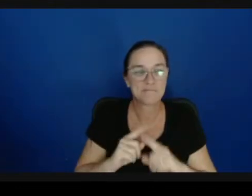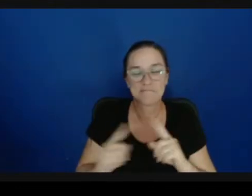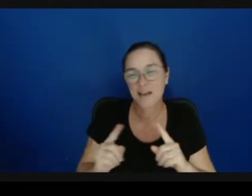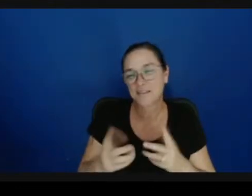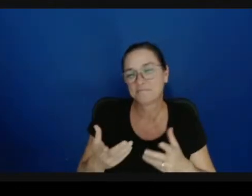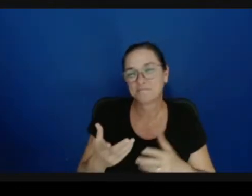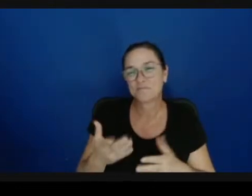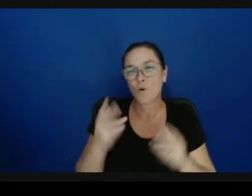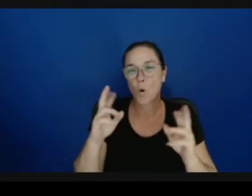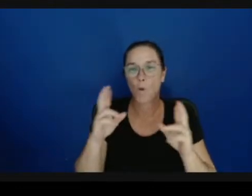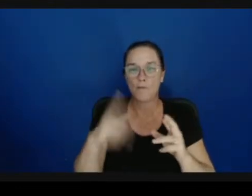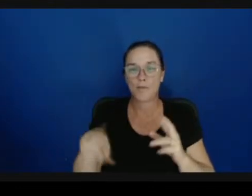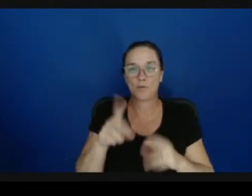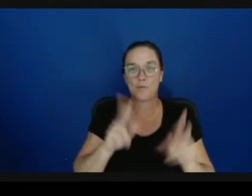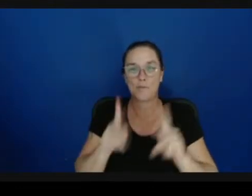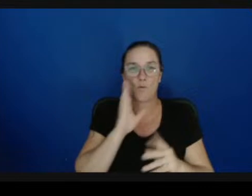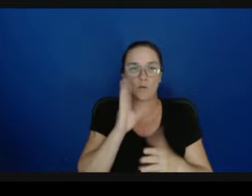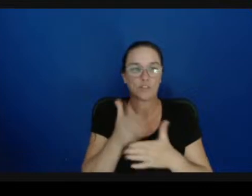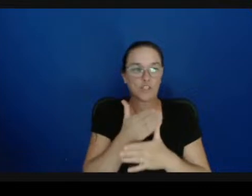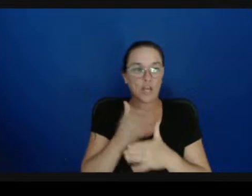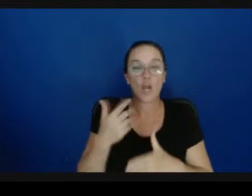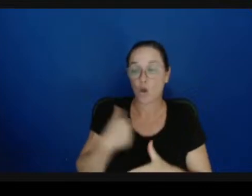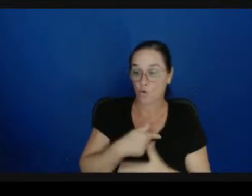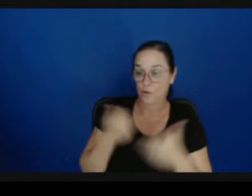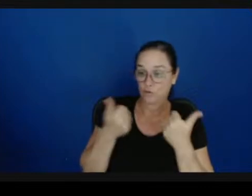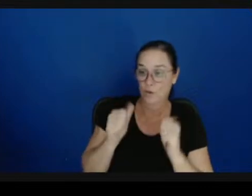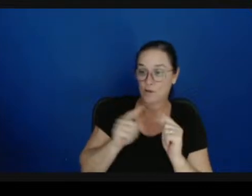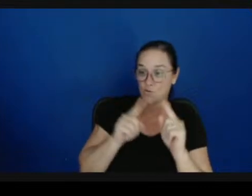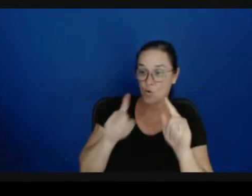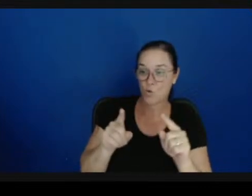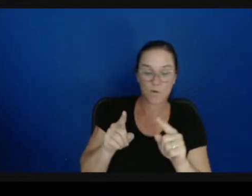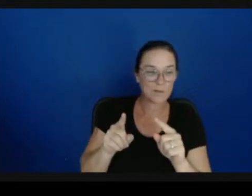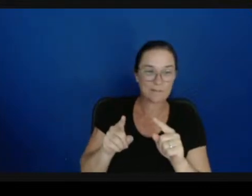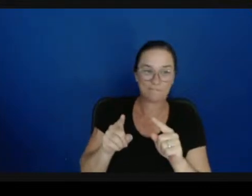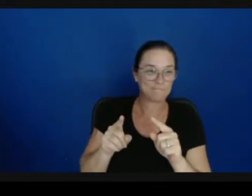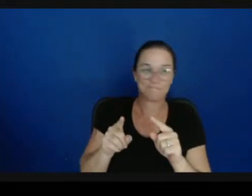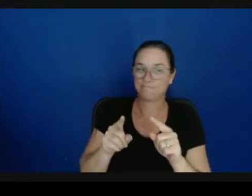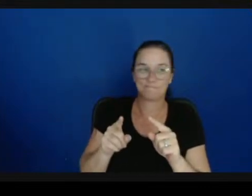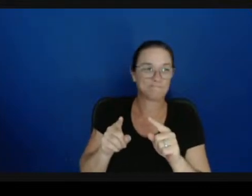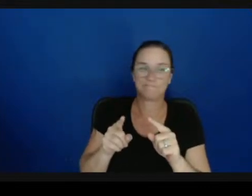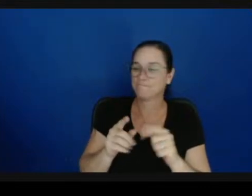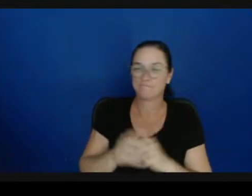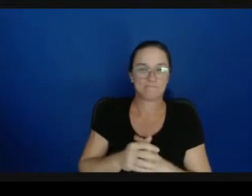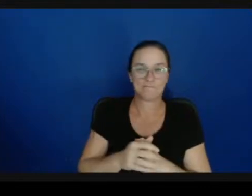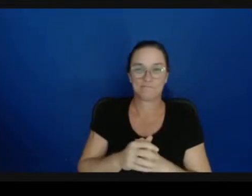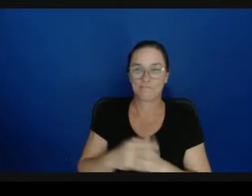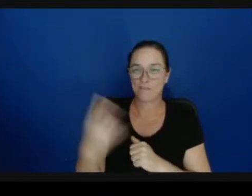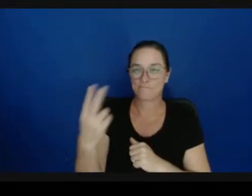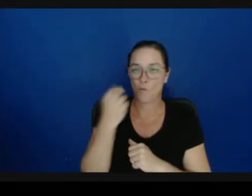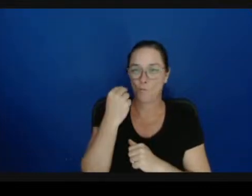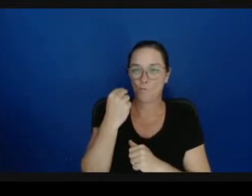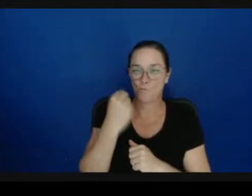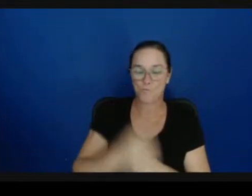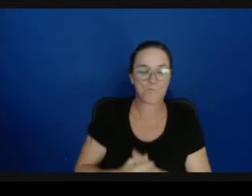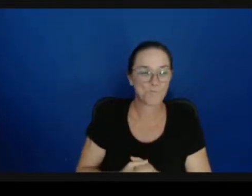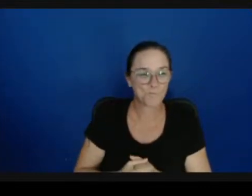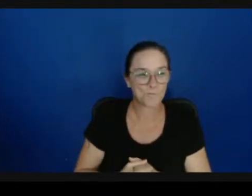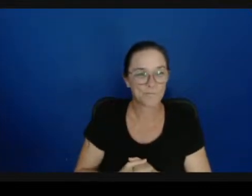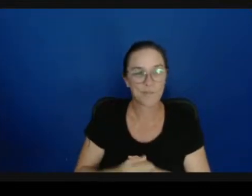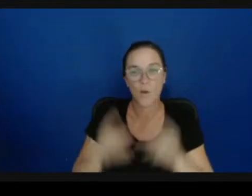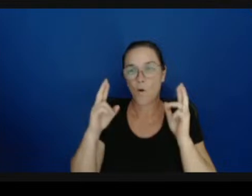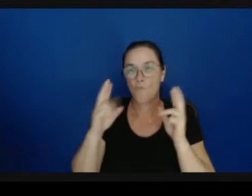share. We were trying today to get up there, and nope, told no. So hopefully that